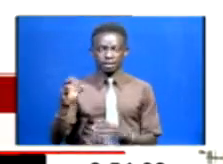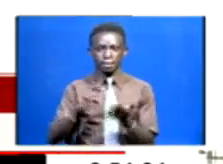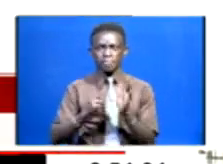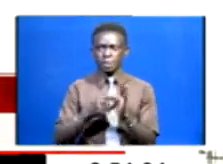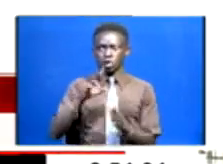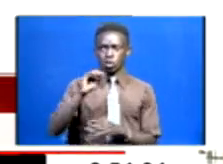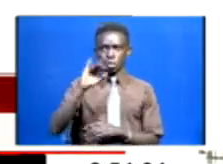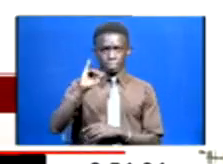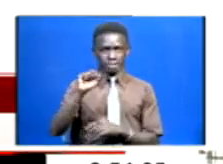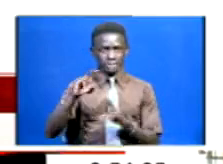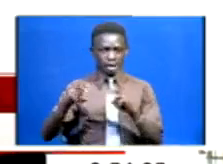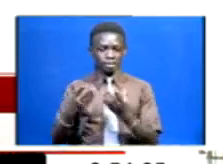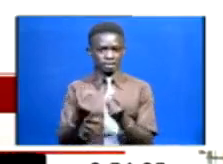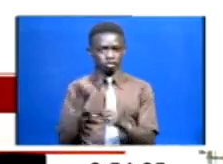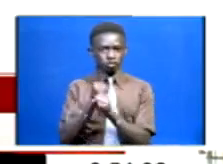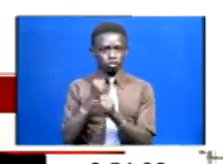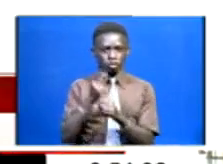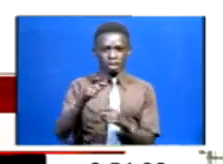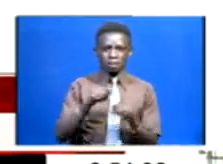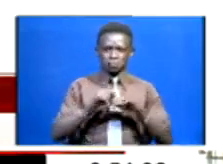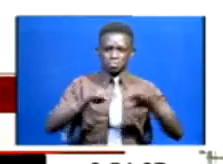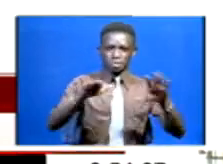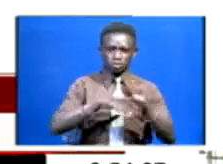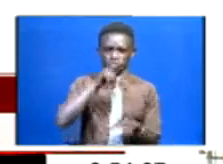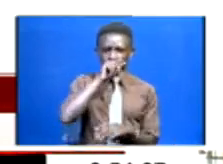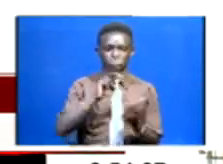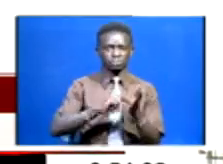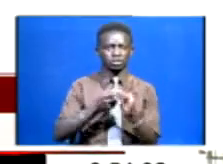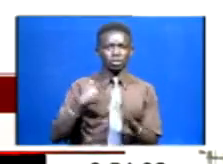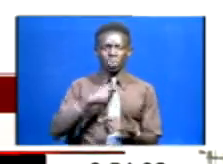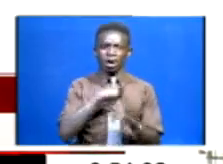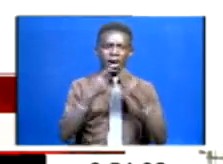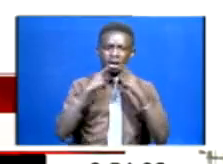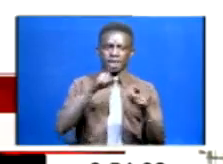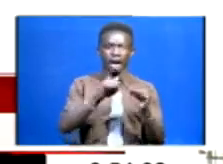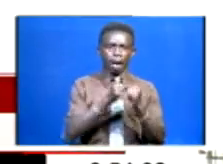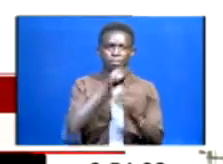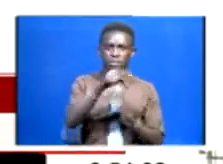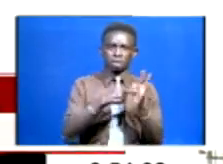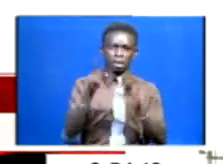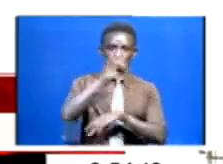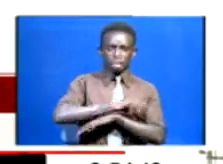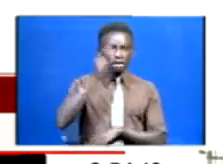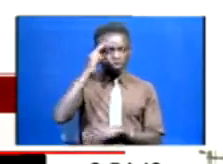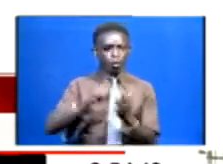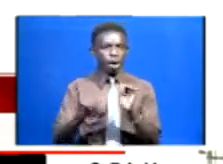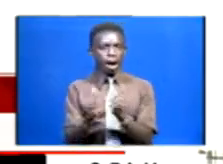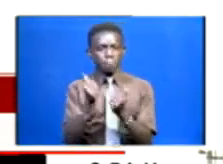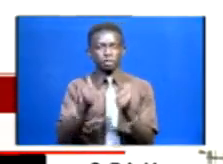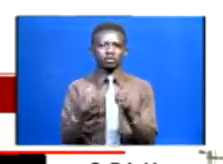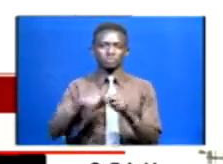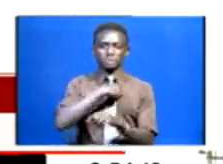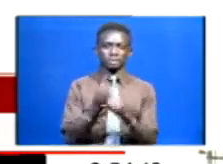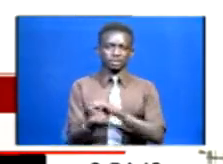on Twitter. In such regard, we only tell people it will be happening such a day, and this is the reason why it is happening, basically. So we also ensure that we follow